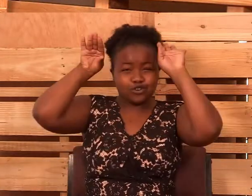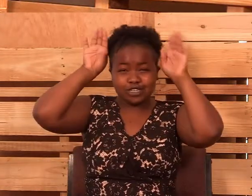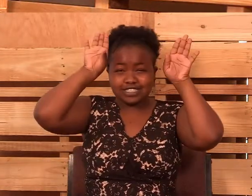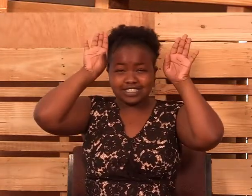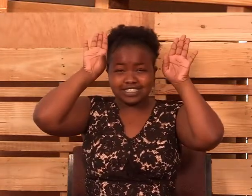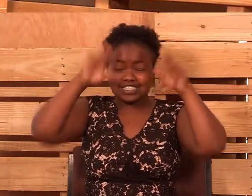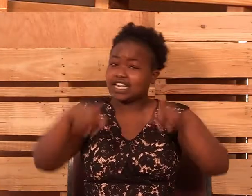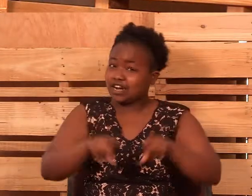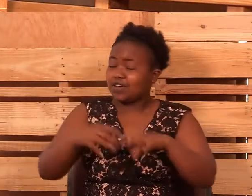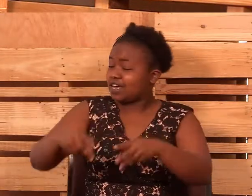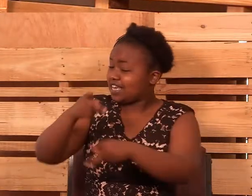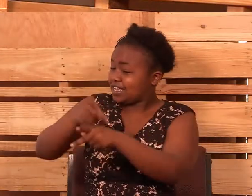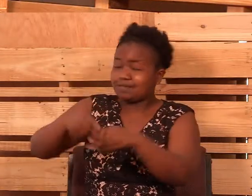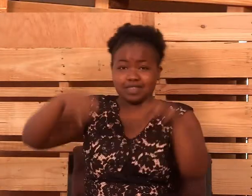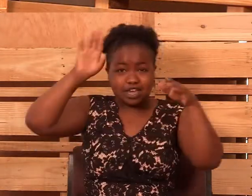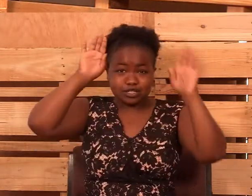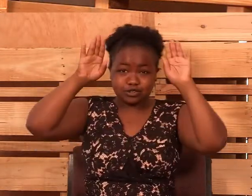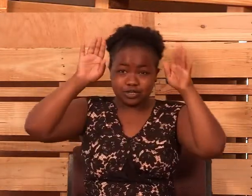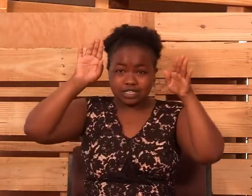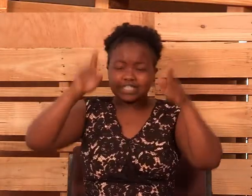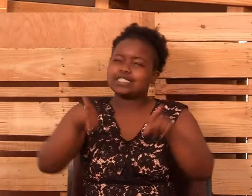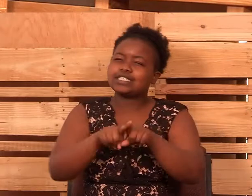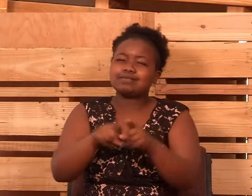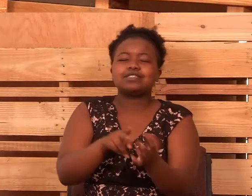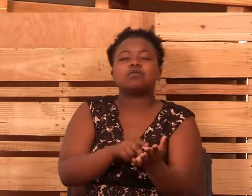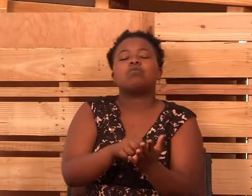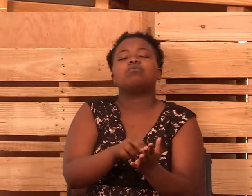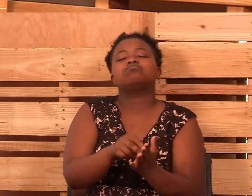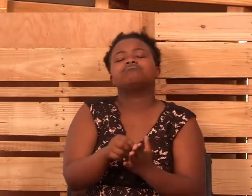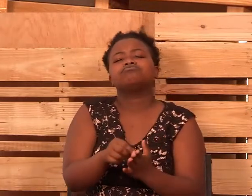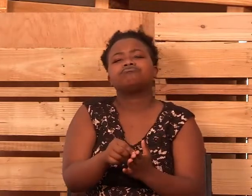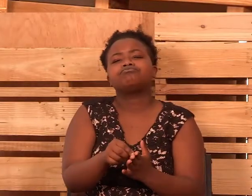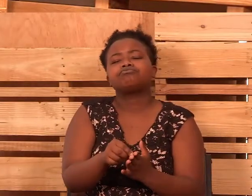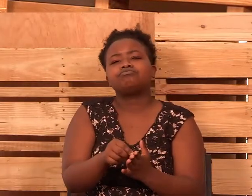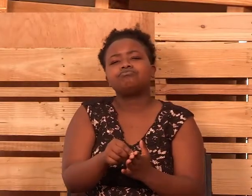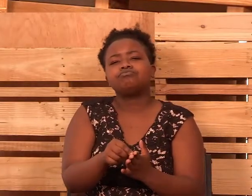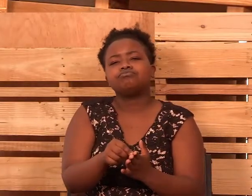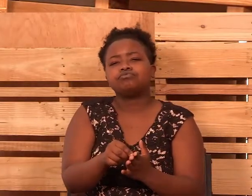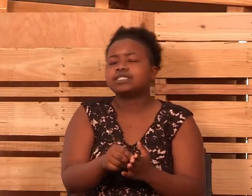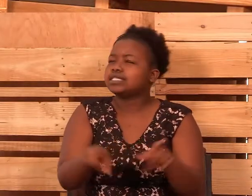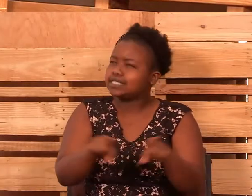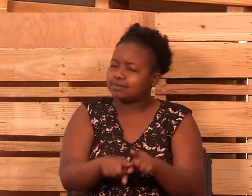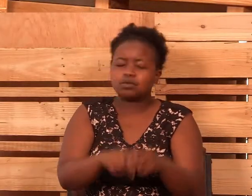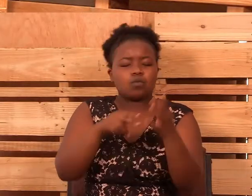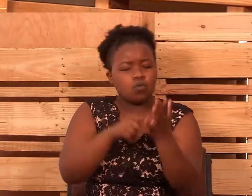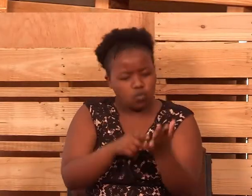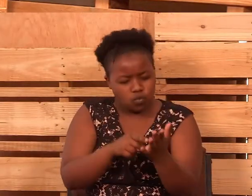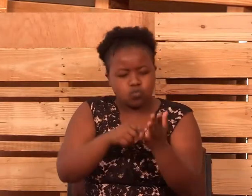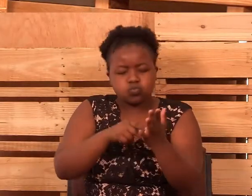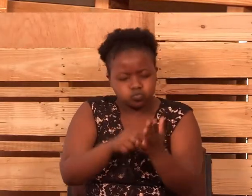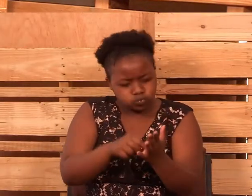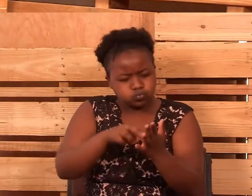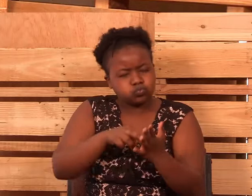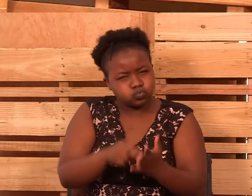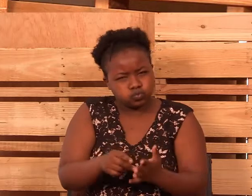Mary was put on the donkey, and they started walking. And they walked.